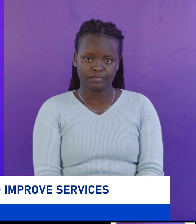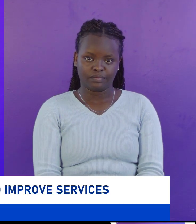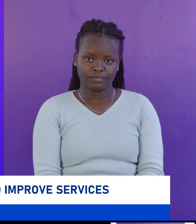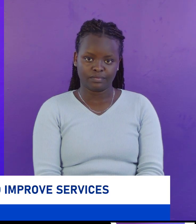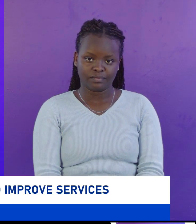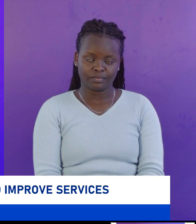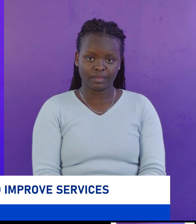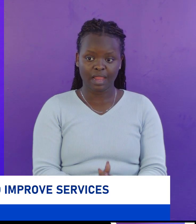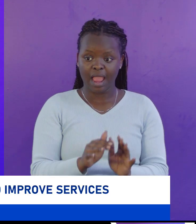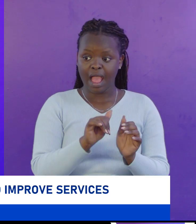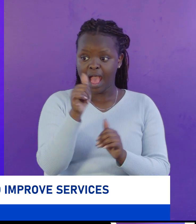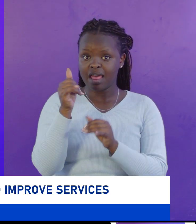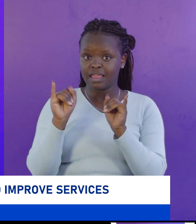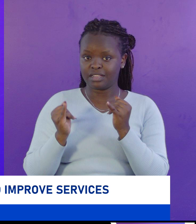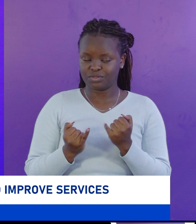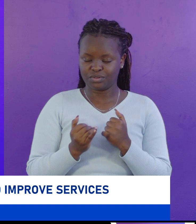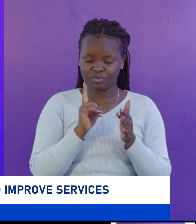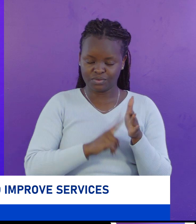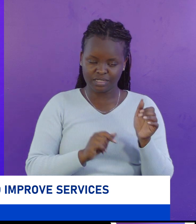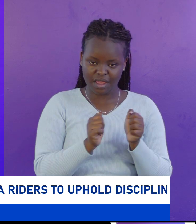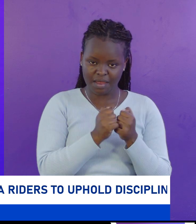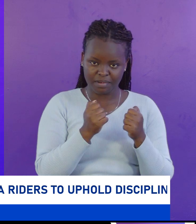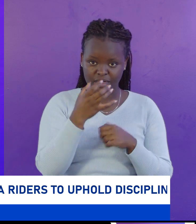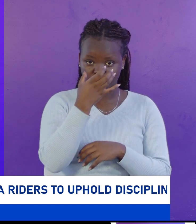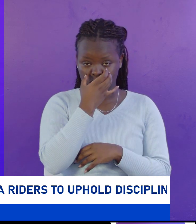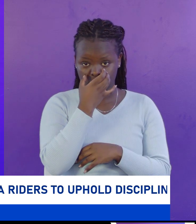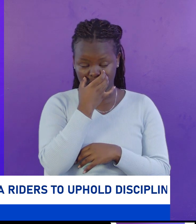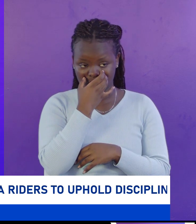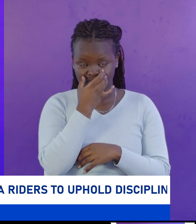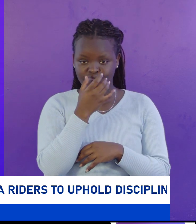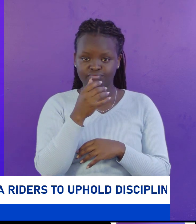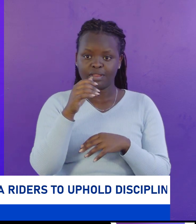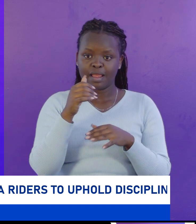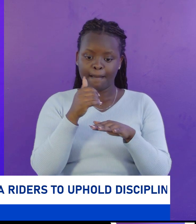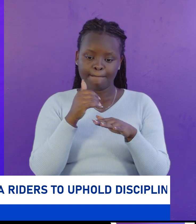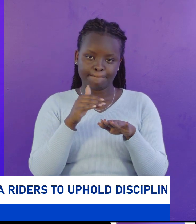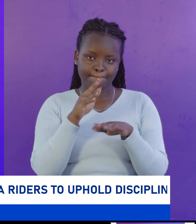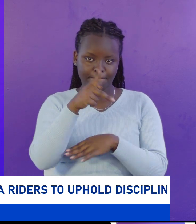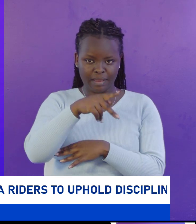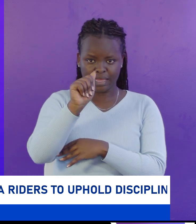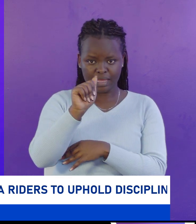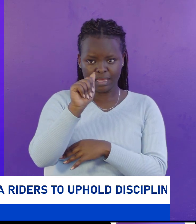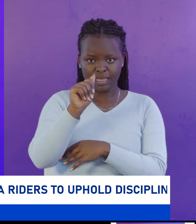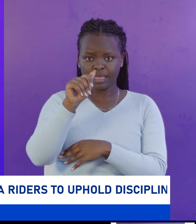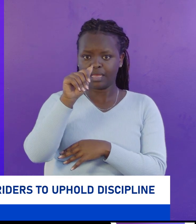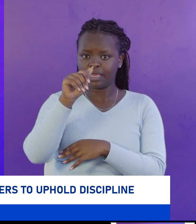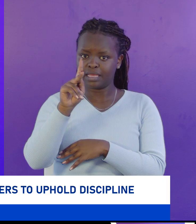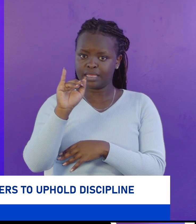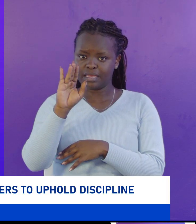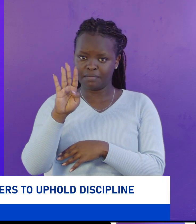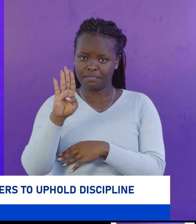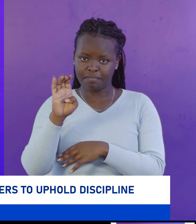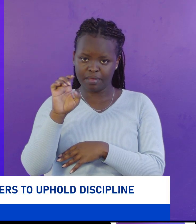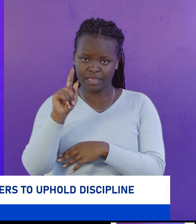And in our other news, President William Ruto close aide Farouk Kibet has called on border riders to